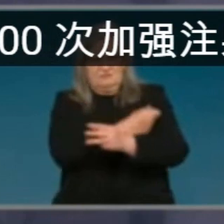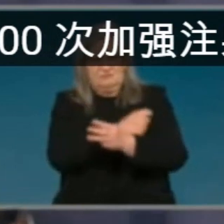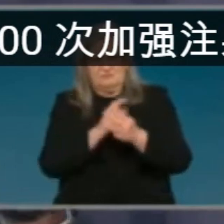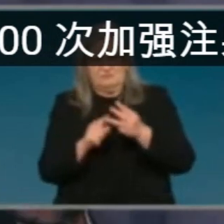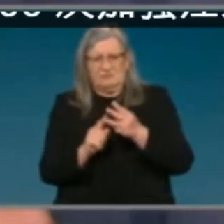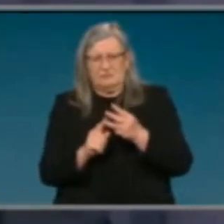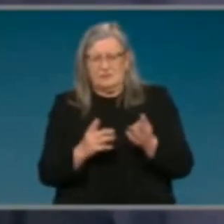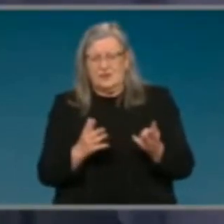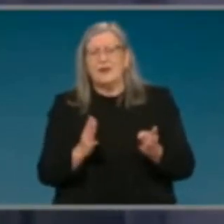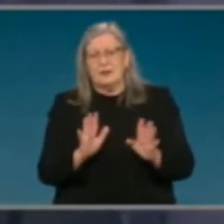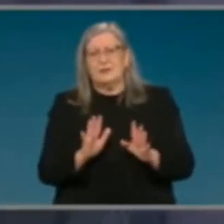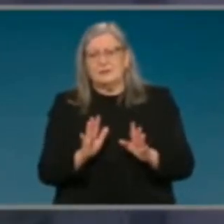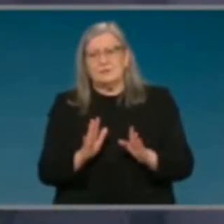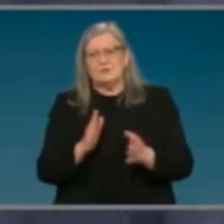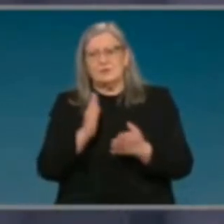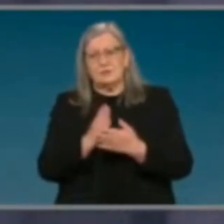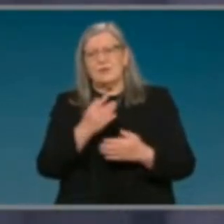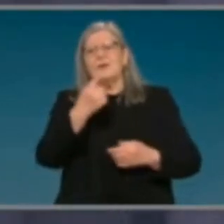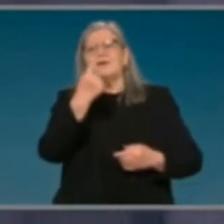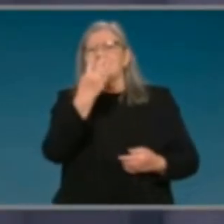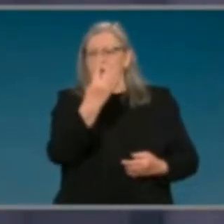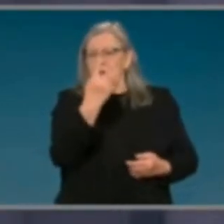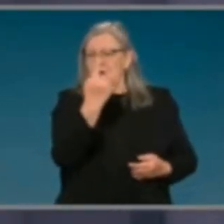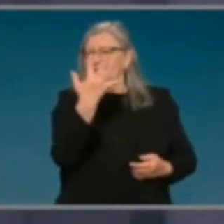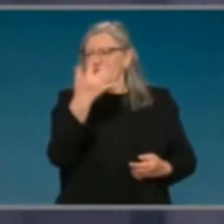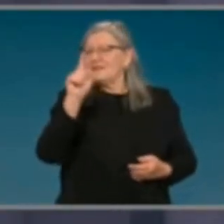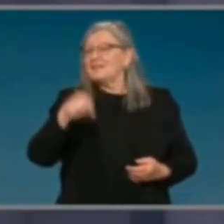now. Those numbers have been updated with yesterday's figures since the